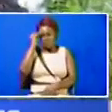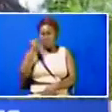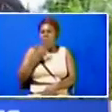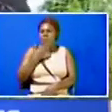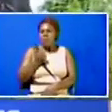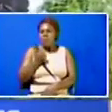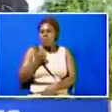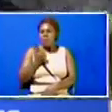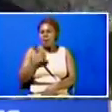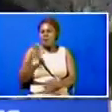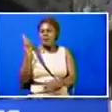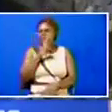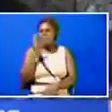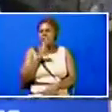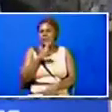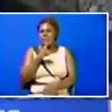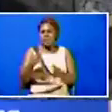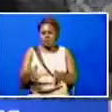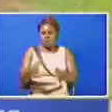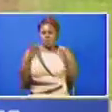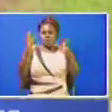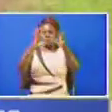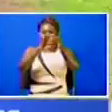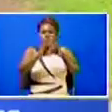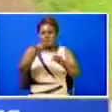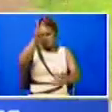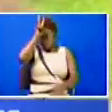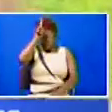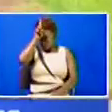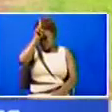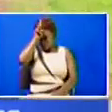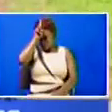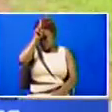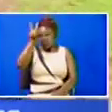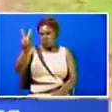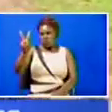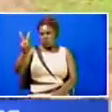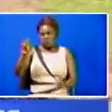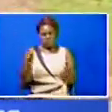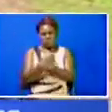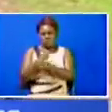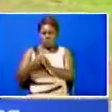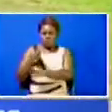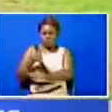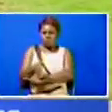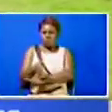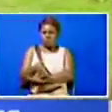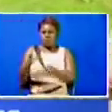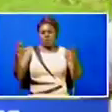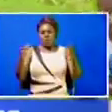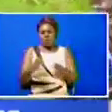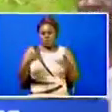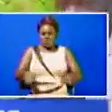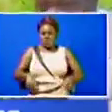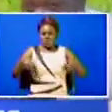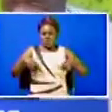risks posed by the fault lines. The road that connects to Resha Kalwal has been rendered impassable following the heavy rains. Residents are now